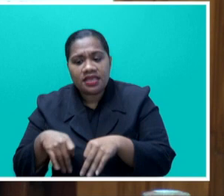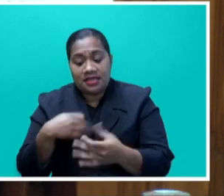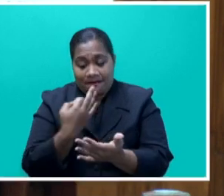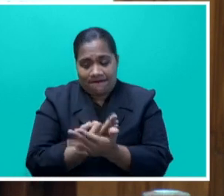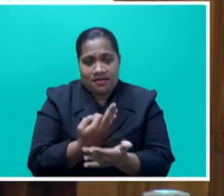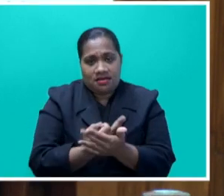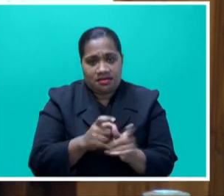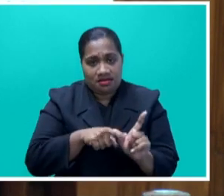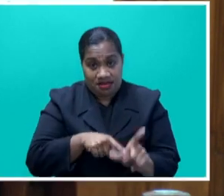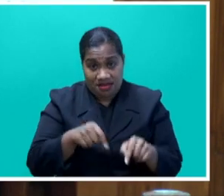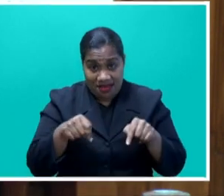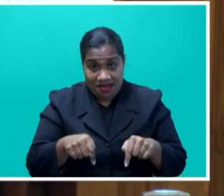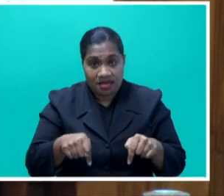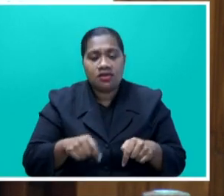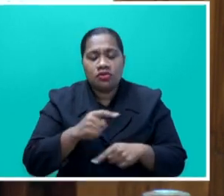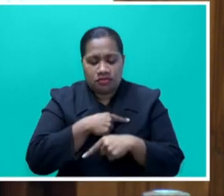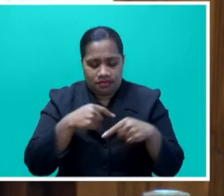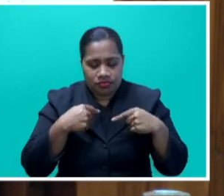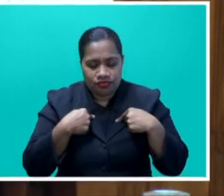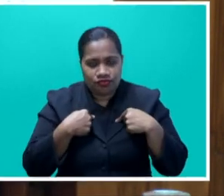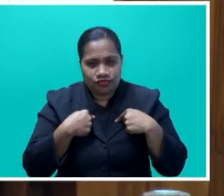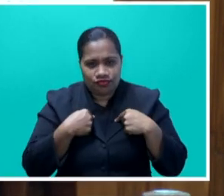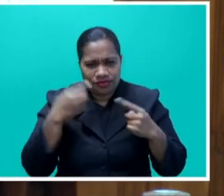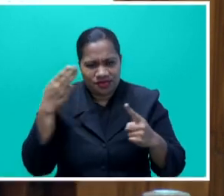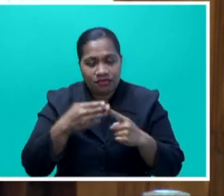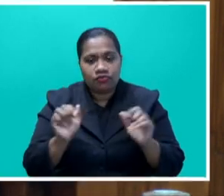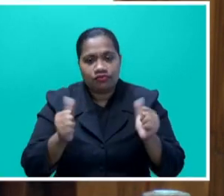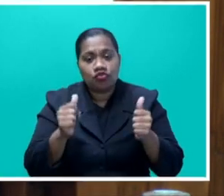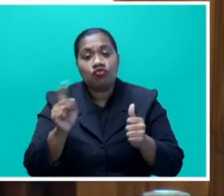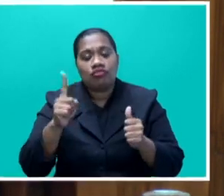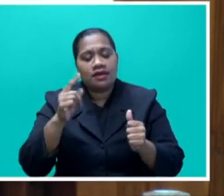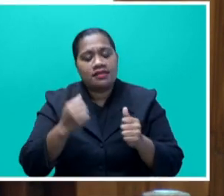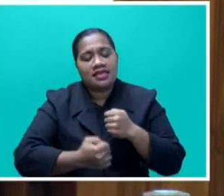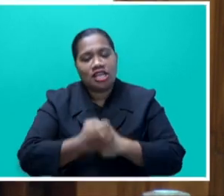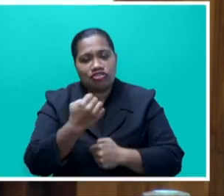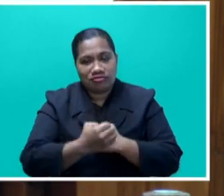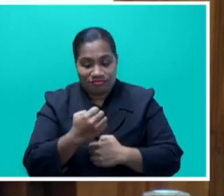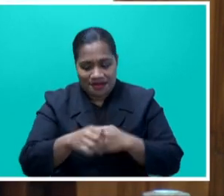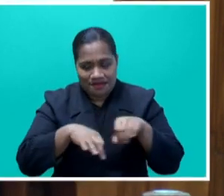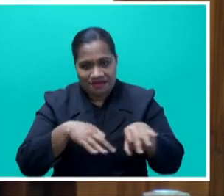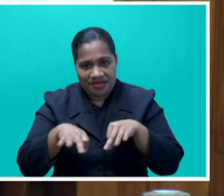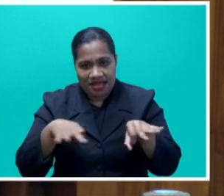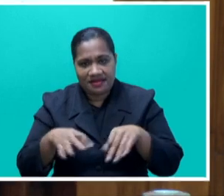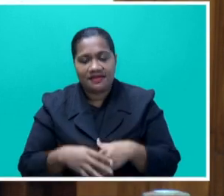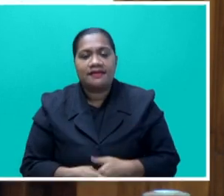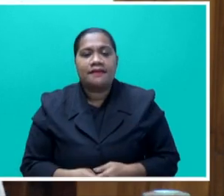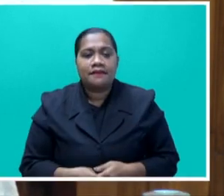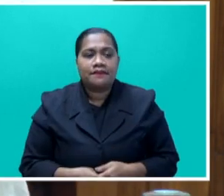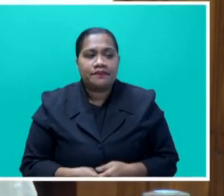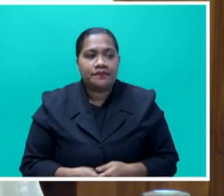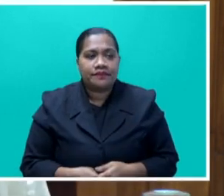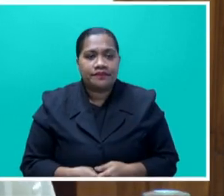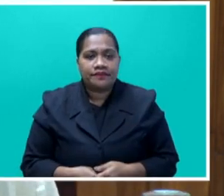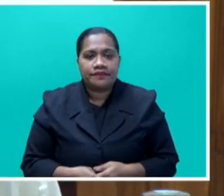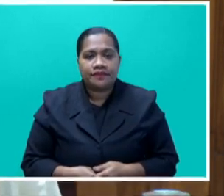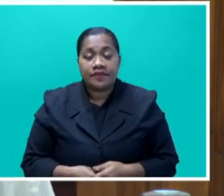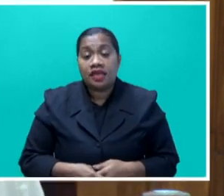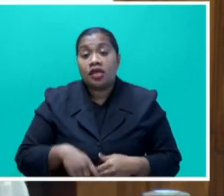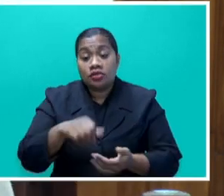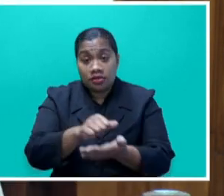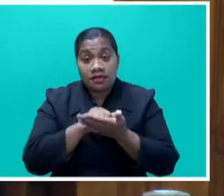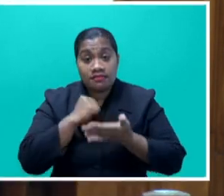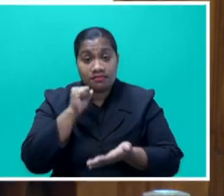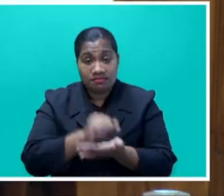year we intend to complete the engineering plans. Mr. Speaker, sir, to keep proper records, my ministry now